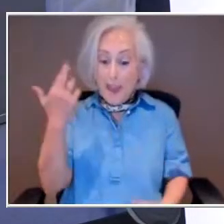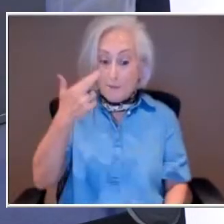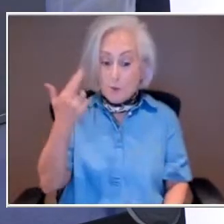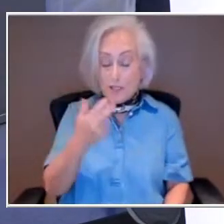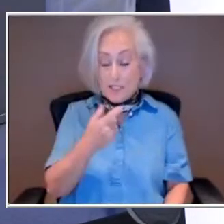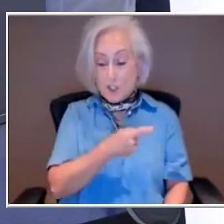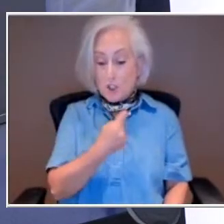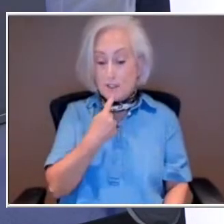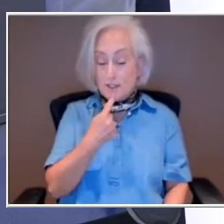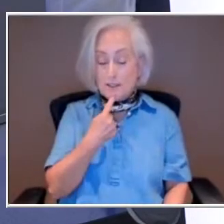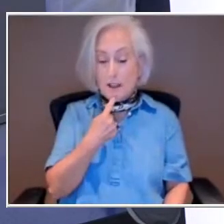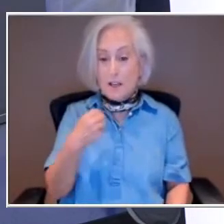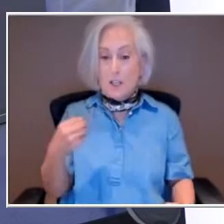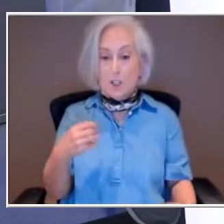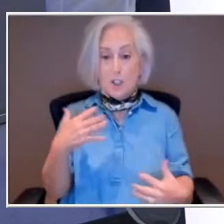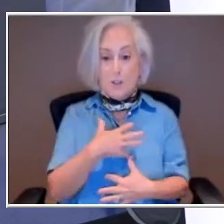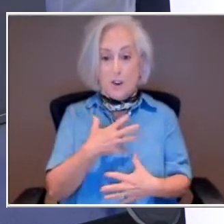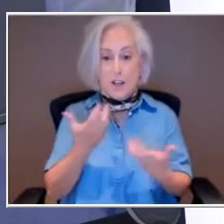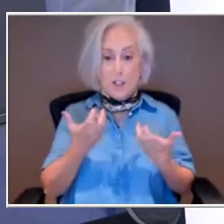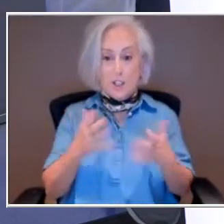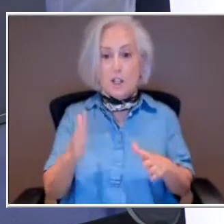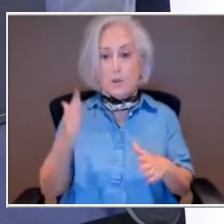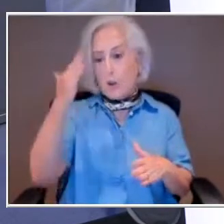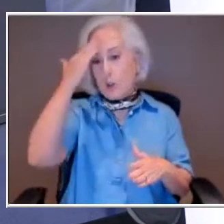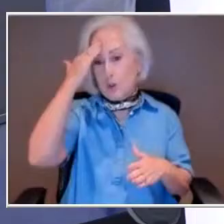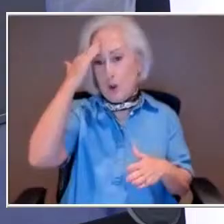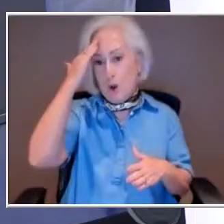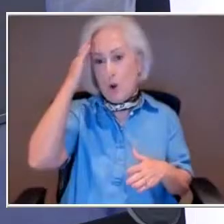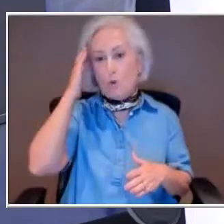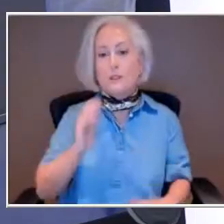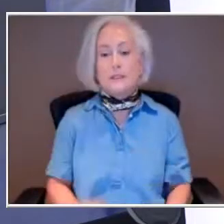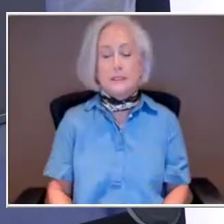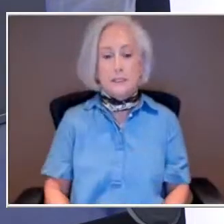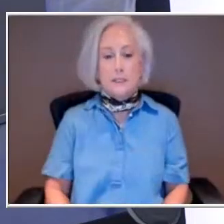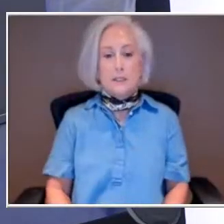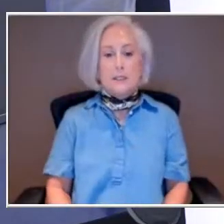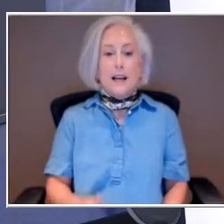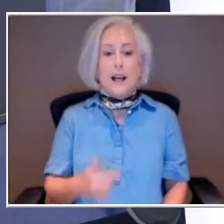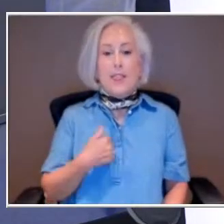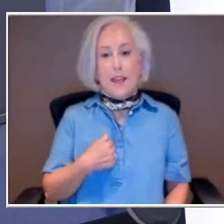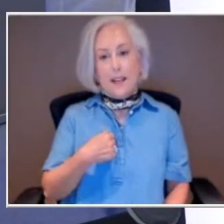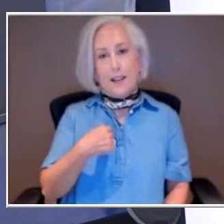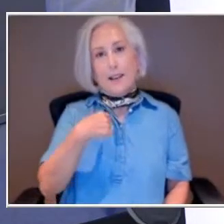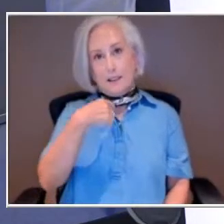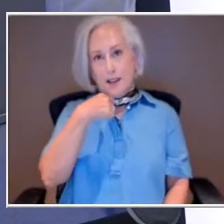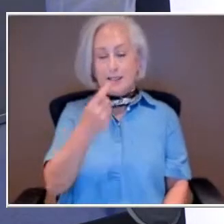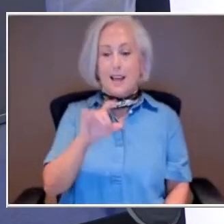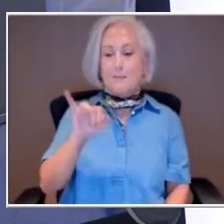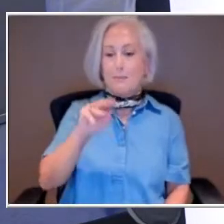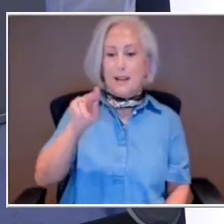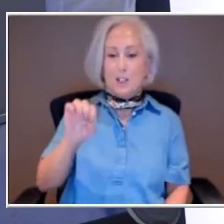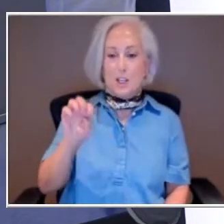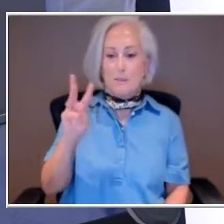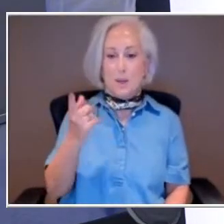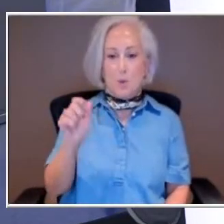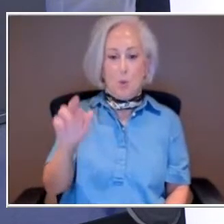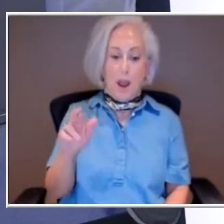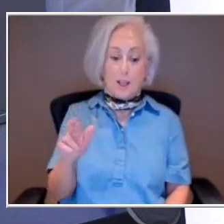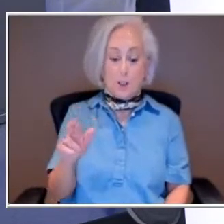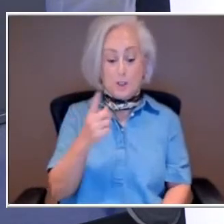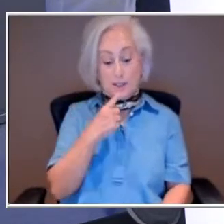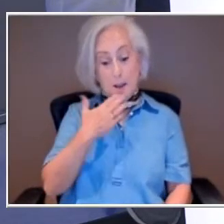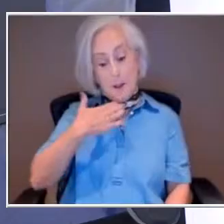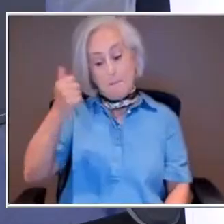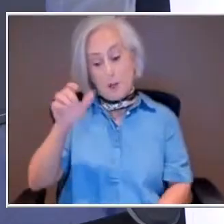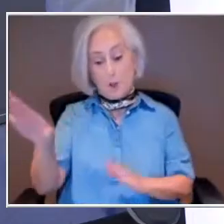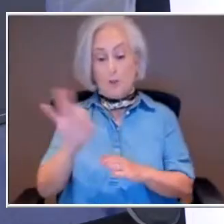afraid she doesn't want to find out. Which then I went into my Jamie Wagner spiel of, well, it's better to find it early